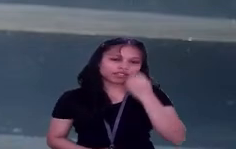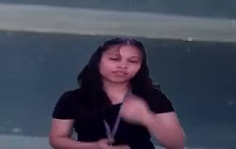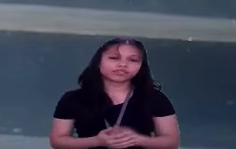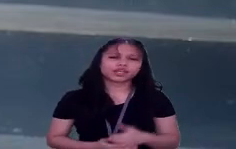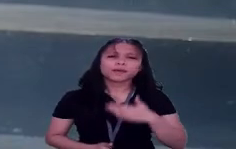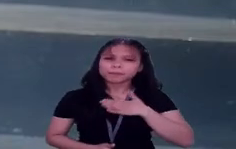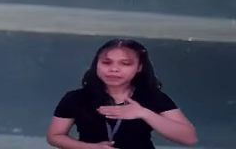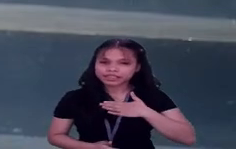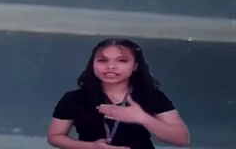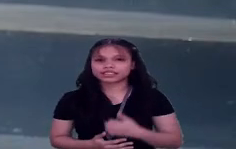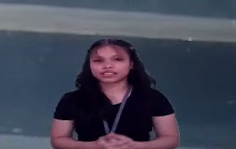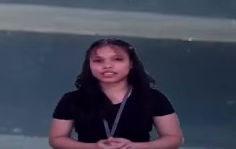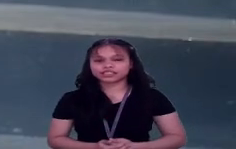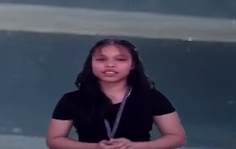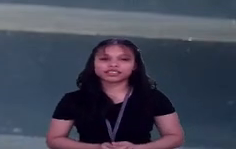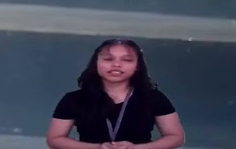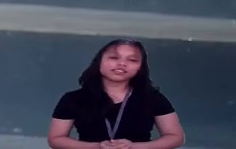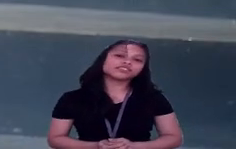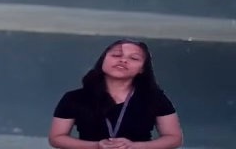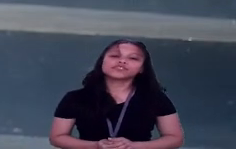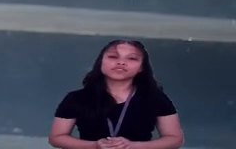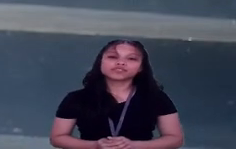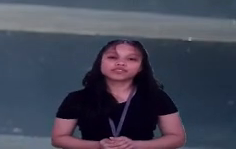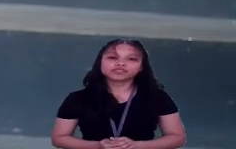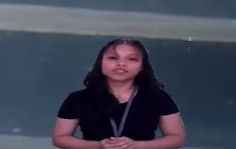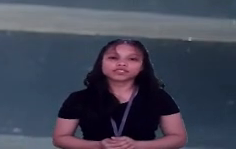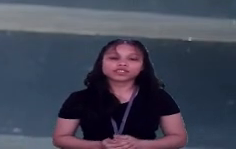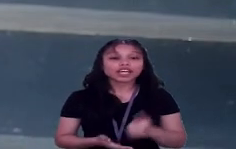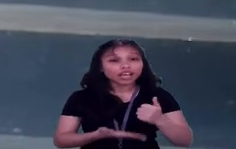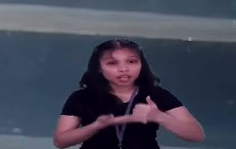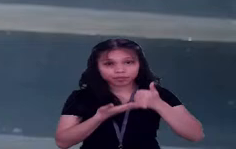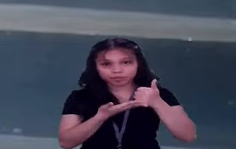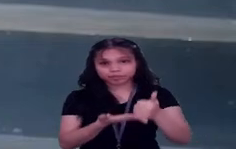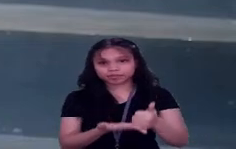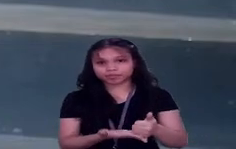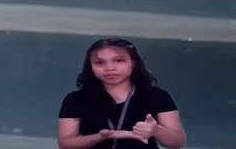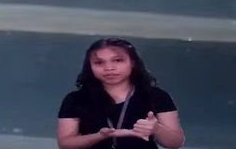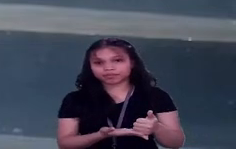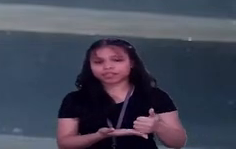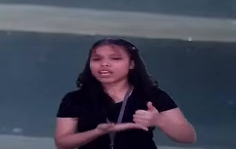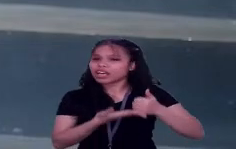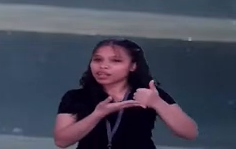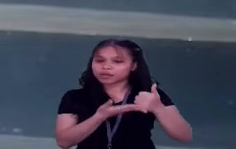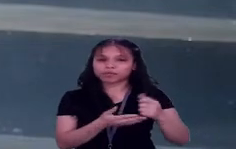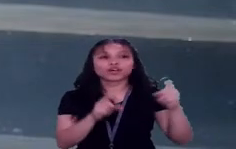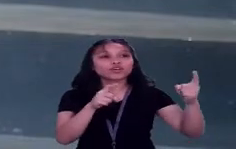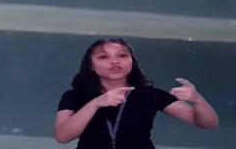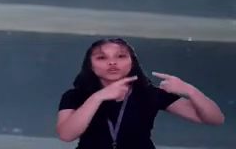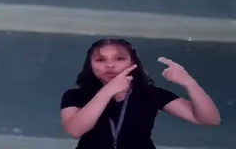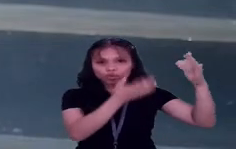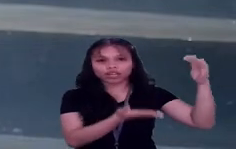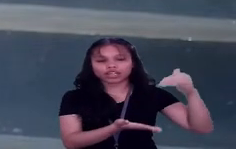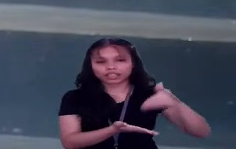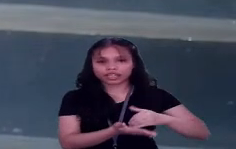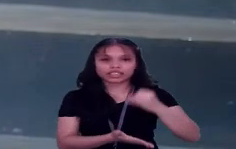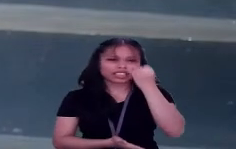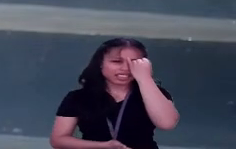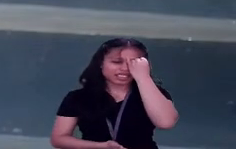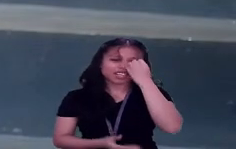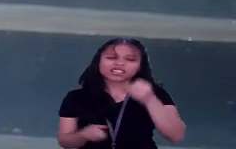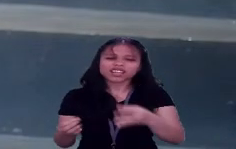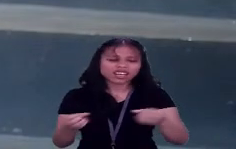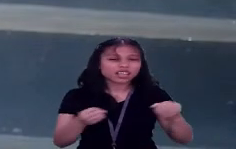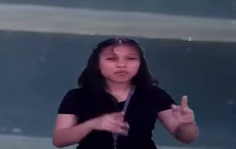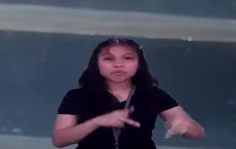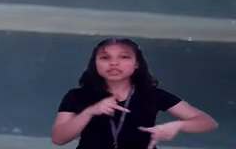Please, ang pakiusap ko po sa inyo, tulungan niyo po kaming makabalik. Billions of people are